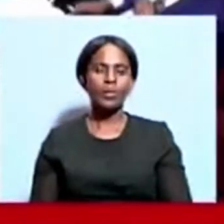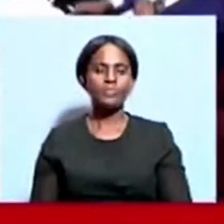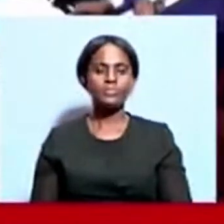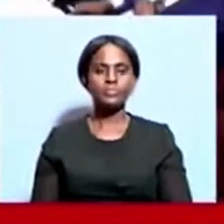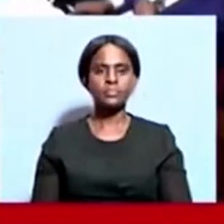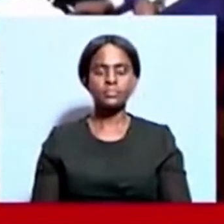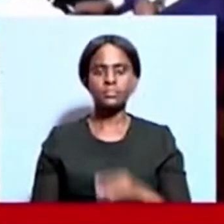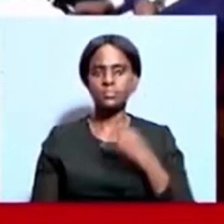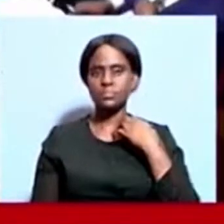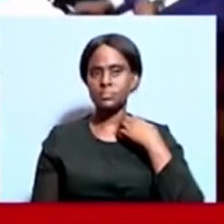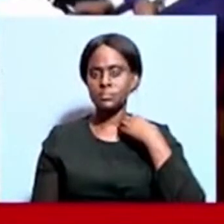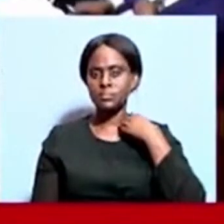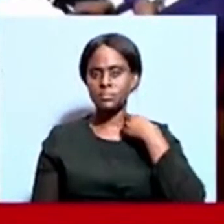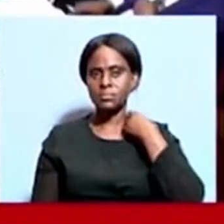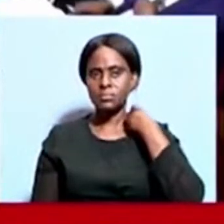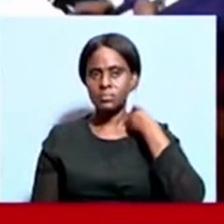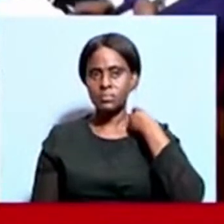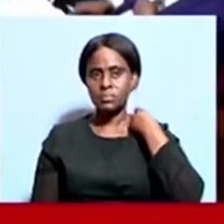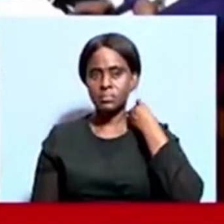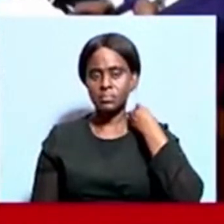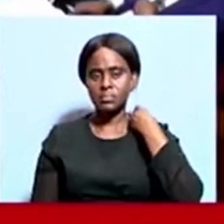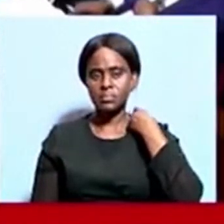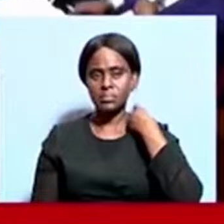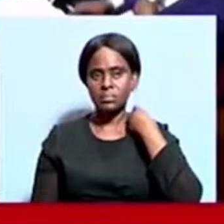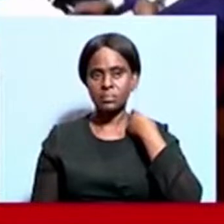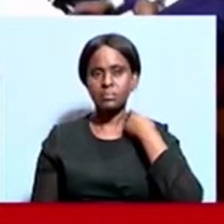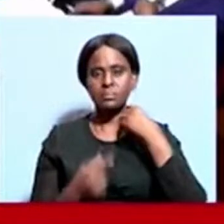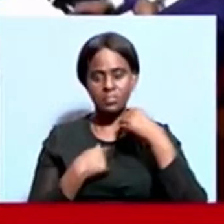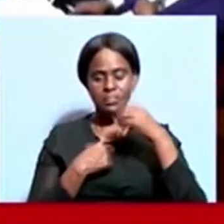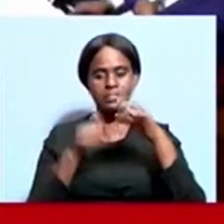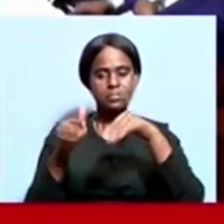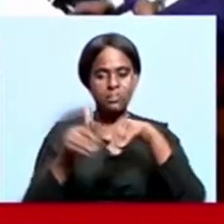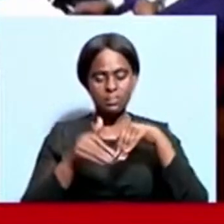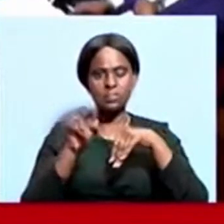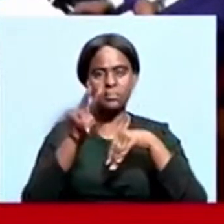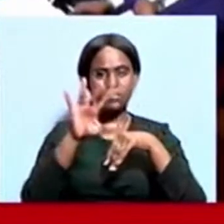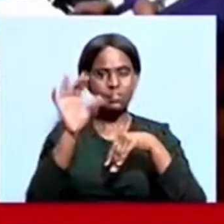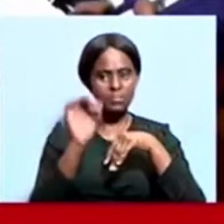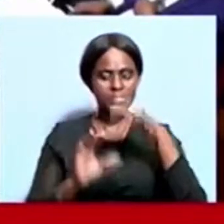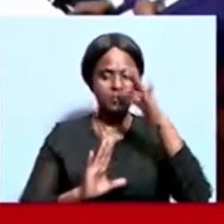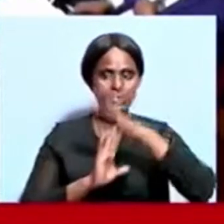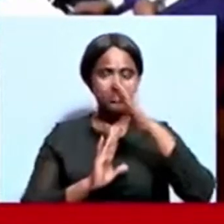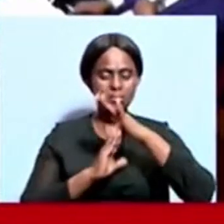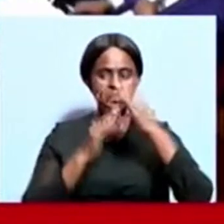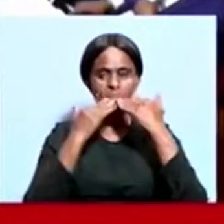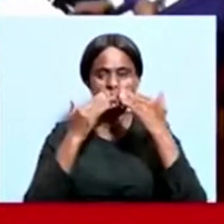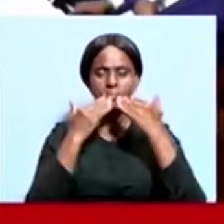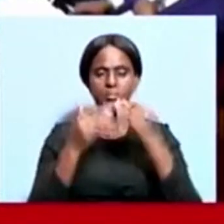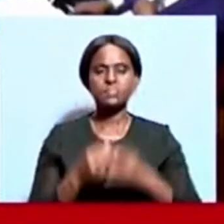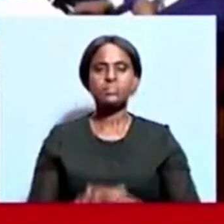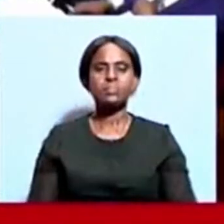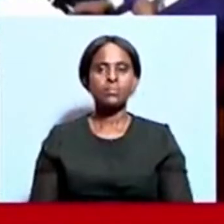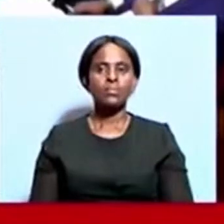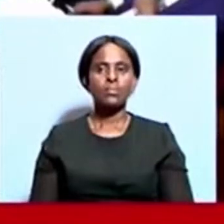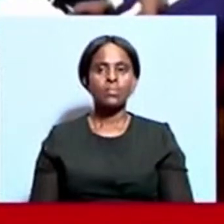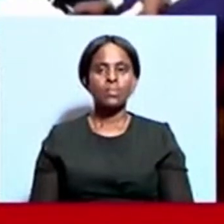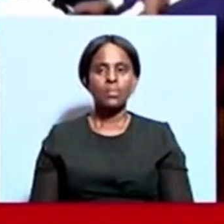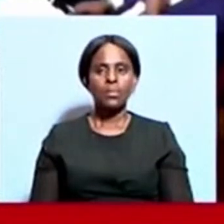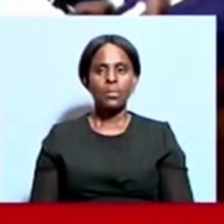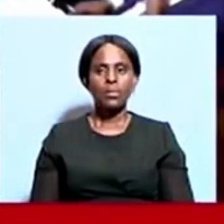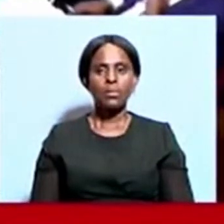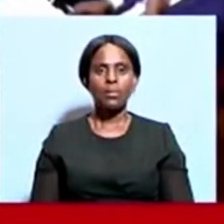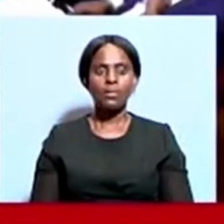much, Treasurer. Thank you, Lord Chair. Let me withdraw the 25% threshold. Thank you. Thank you. Thank you,